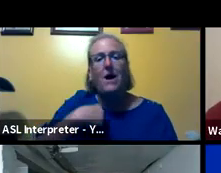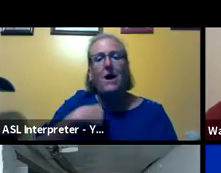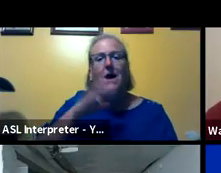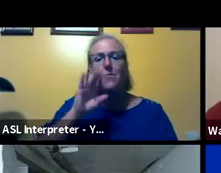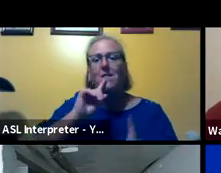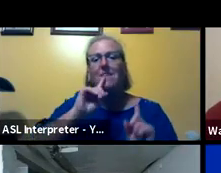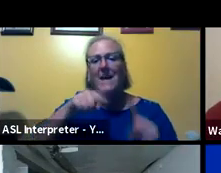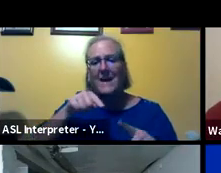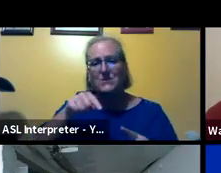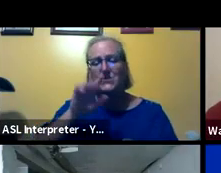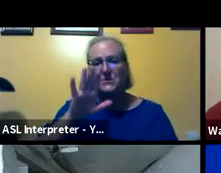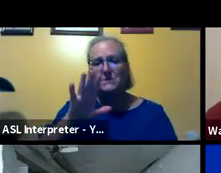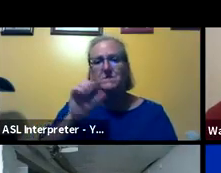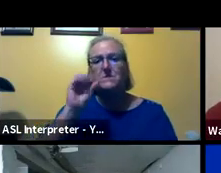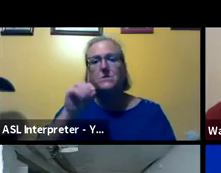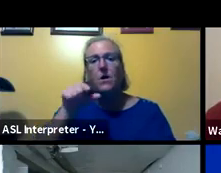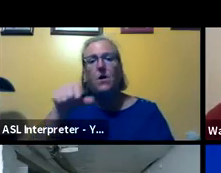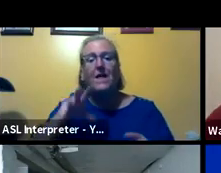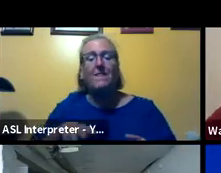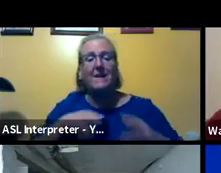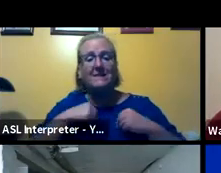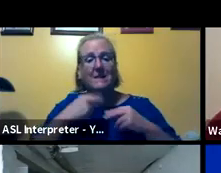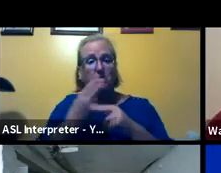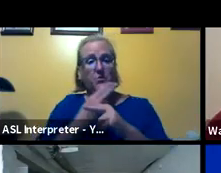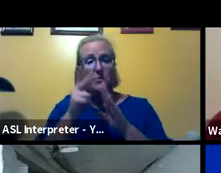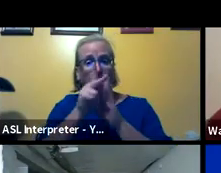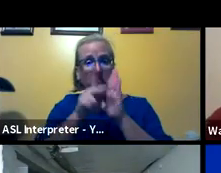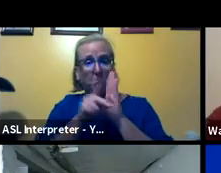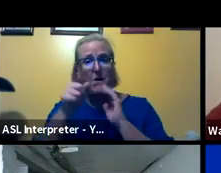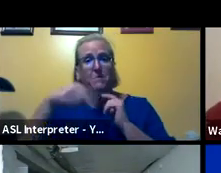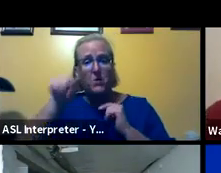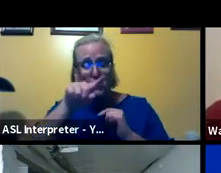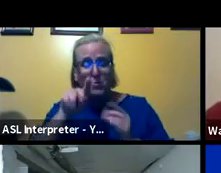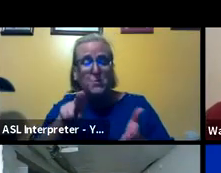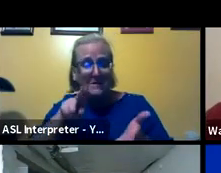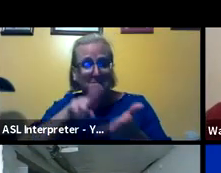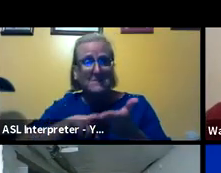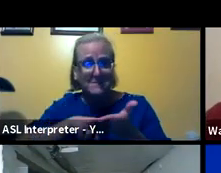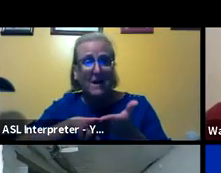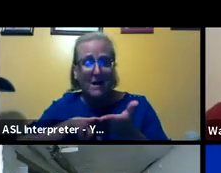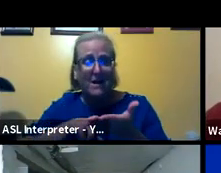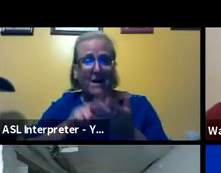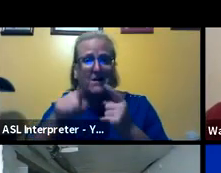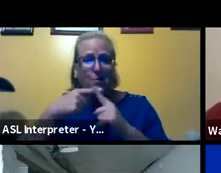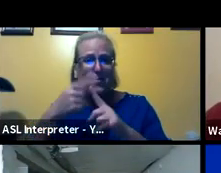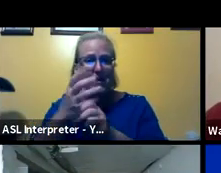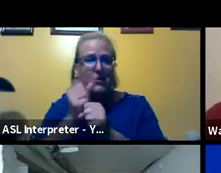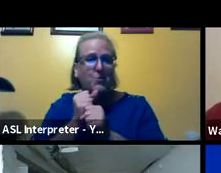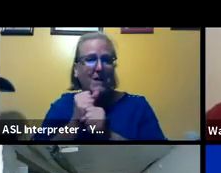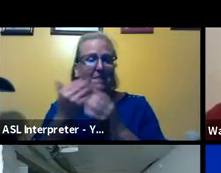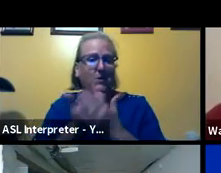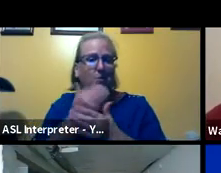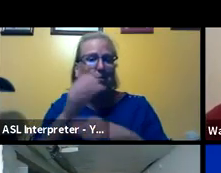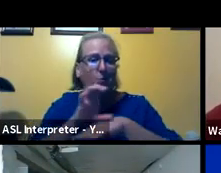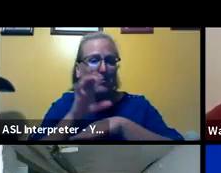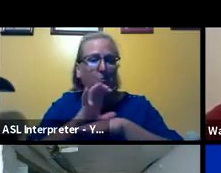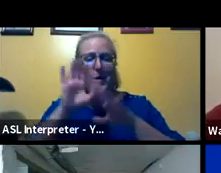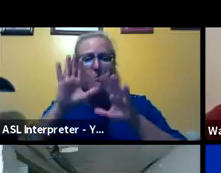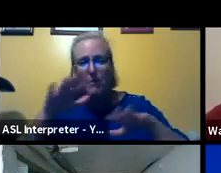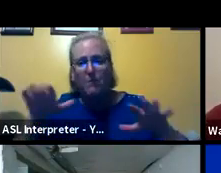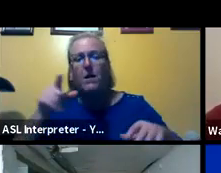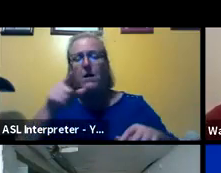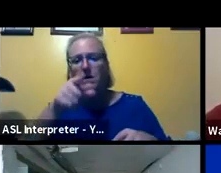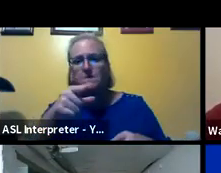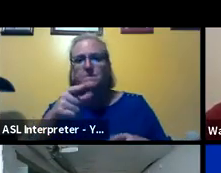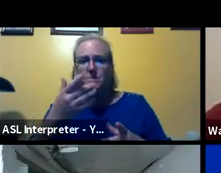trying to get you back in. So the acceptable use policy, you guys do sign, I believe, when you get your new devices, you sign as the acceptable use because